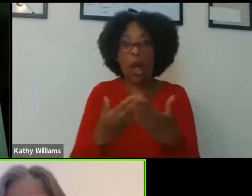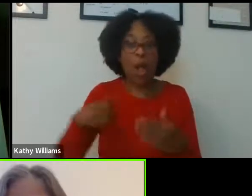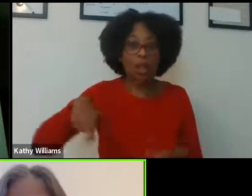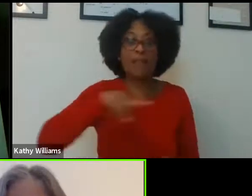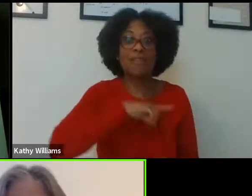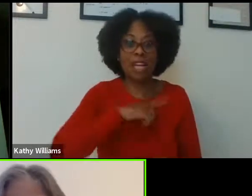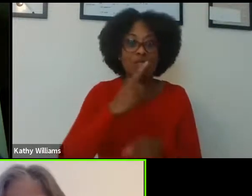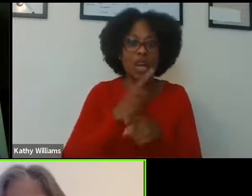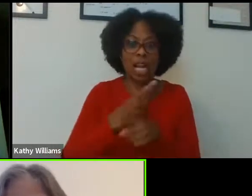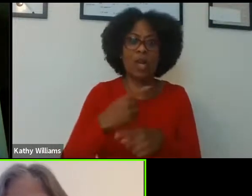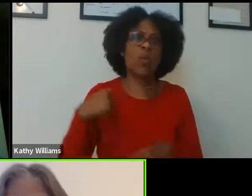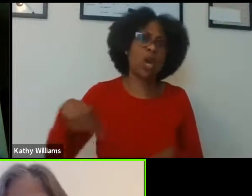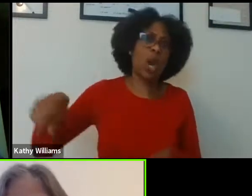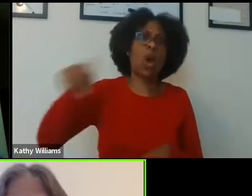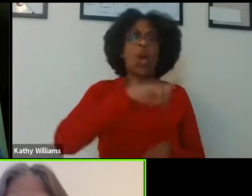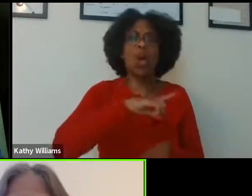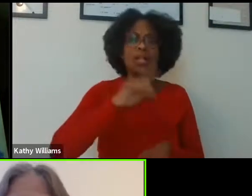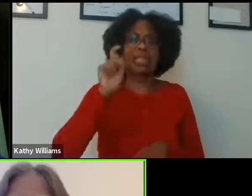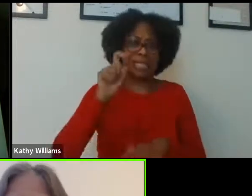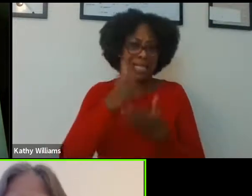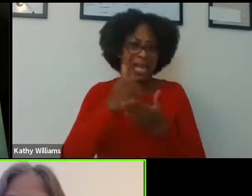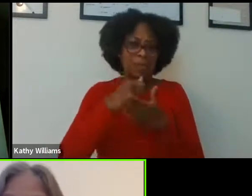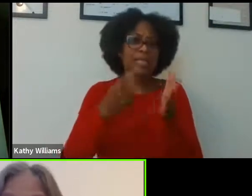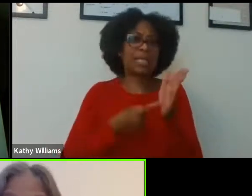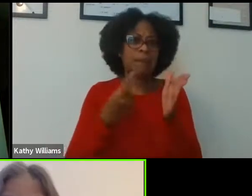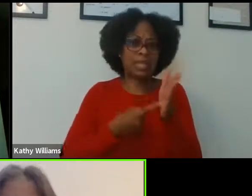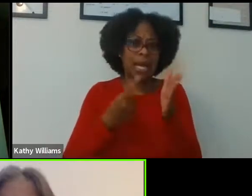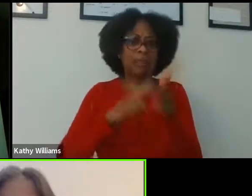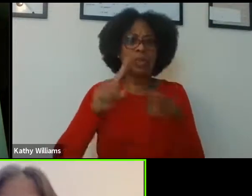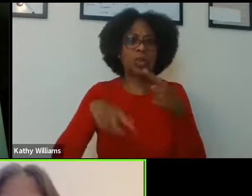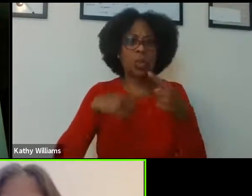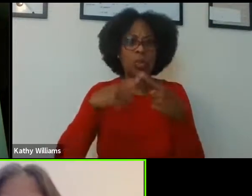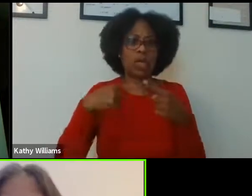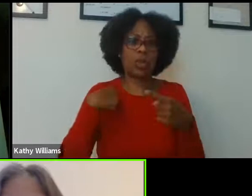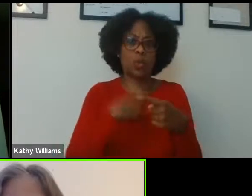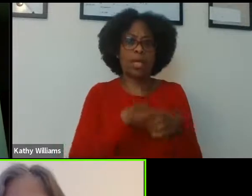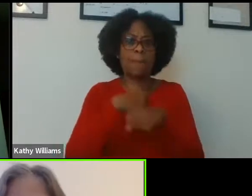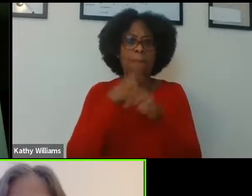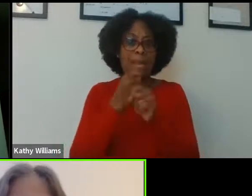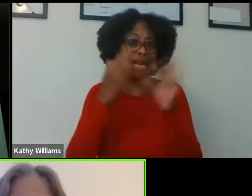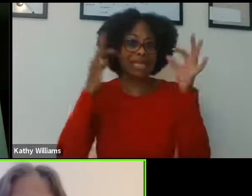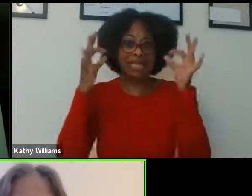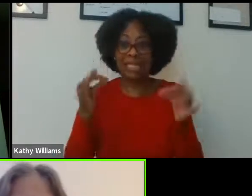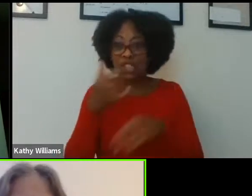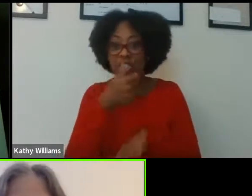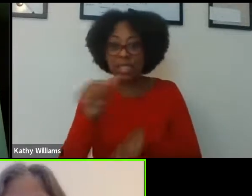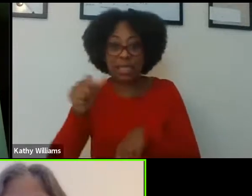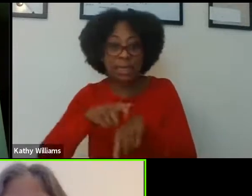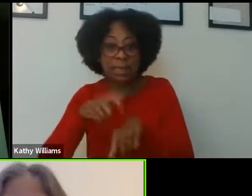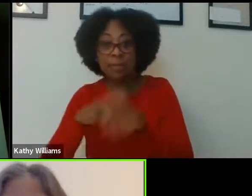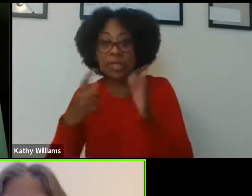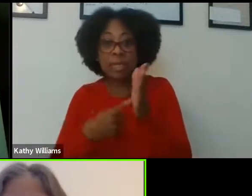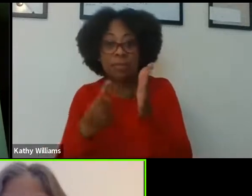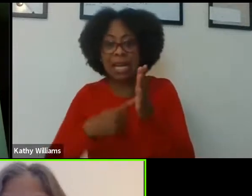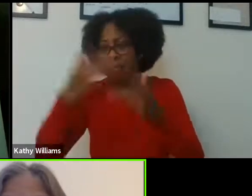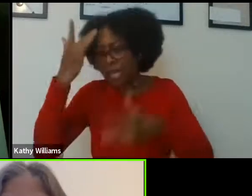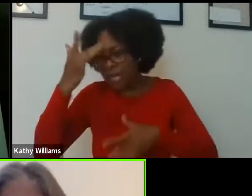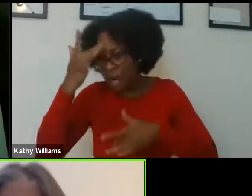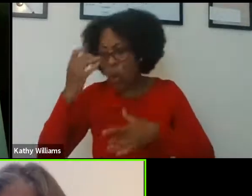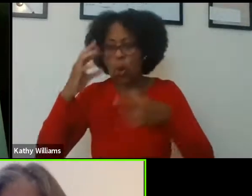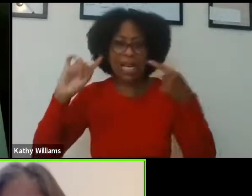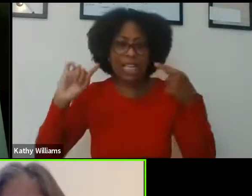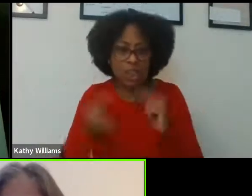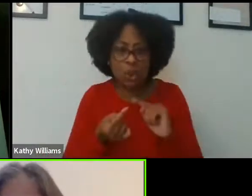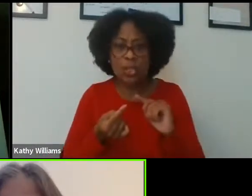all need help sometimes in making a decision. And at any time, we could be in a situation where, because of an illness or injury, we